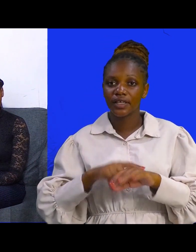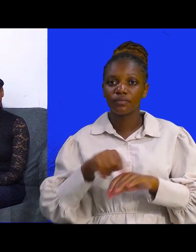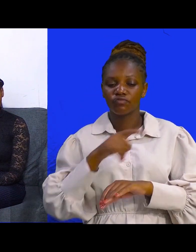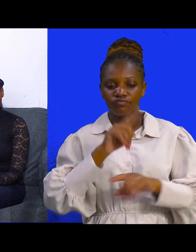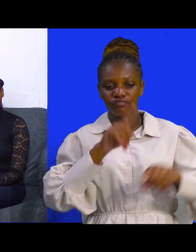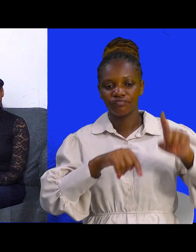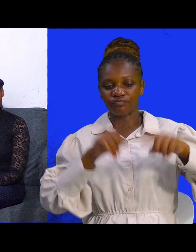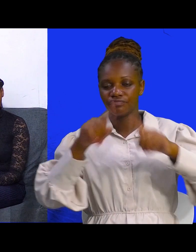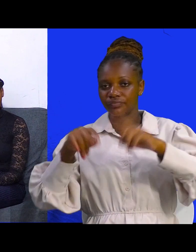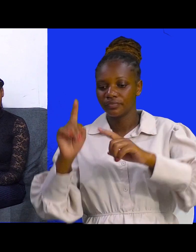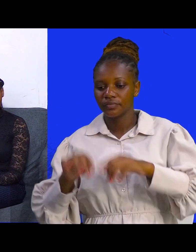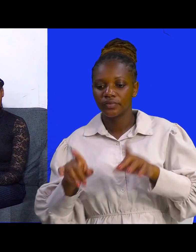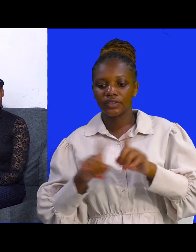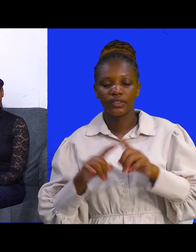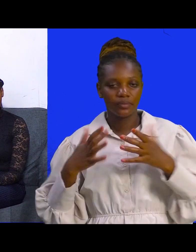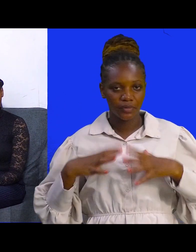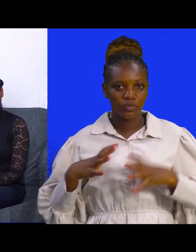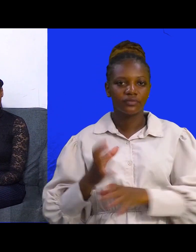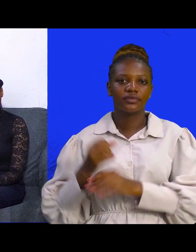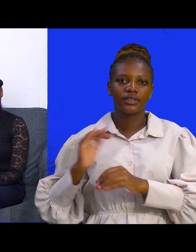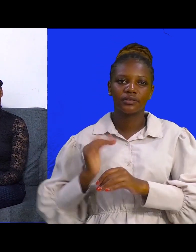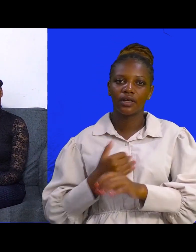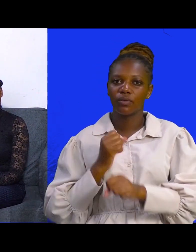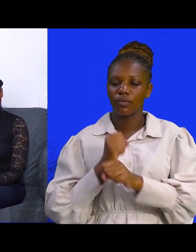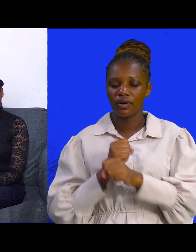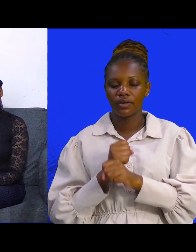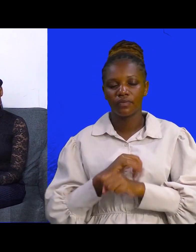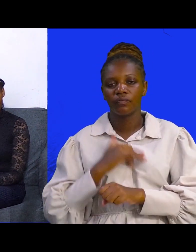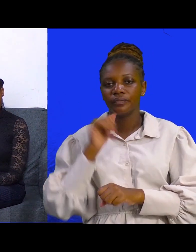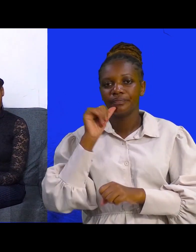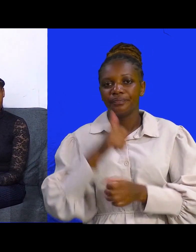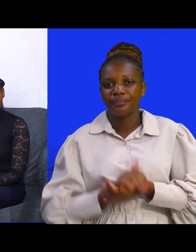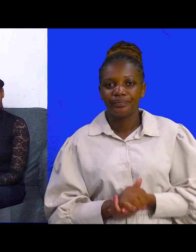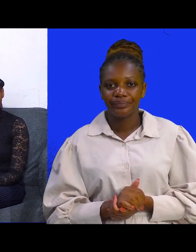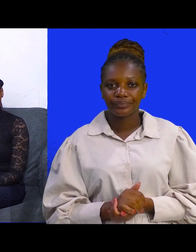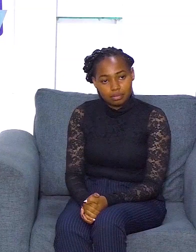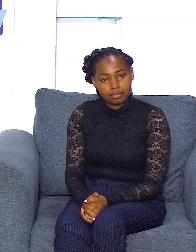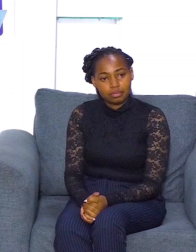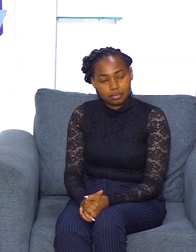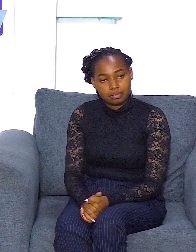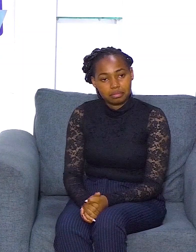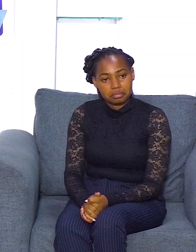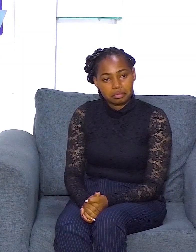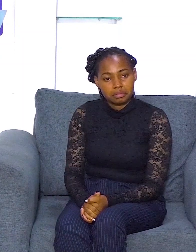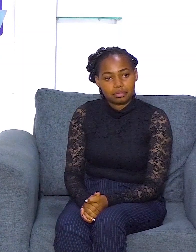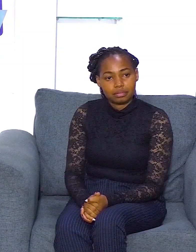also that moment gave us validation, and the people started trusting our brand.